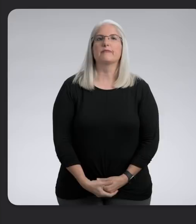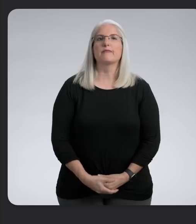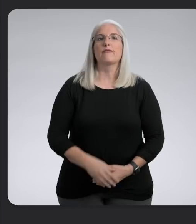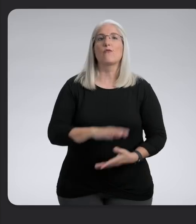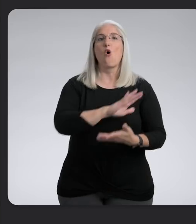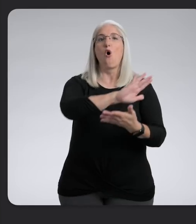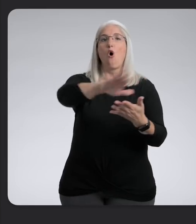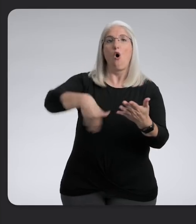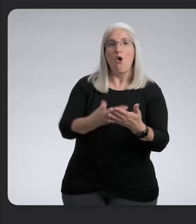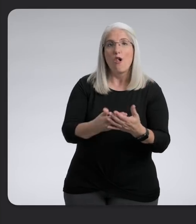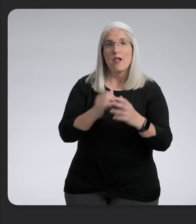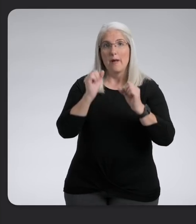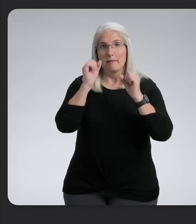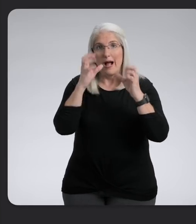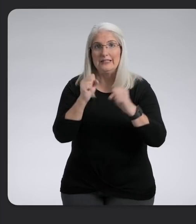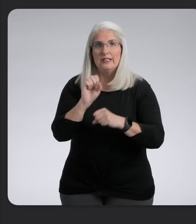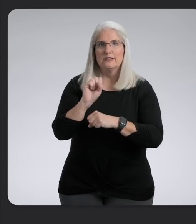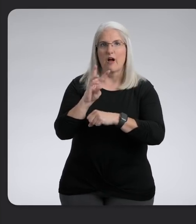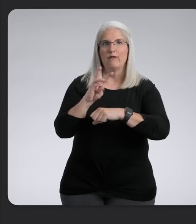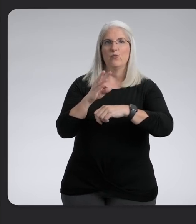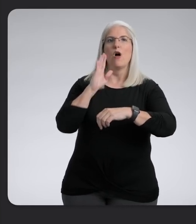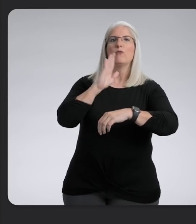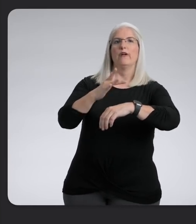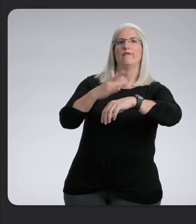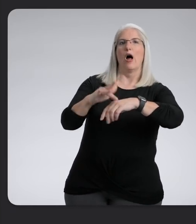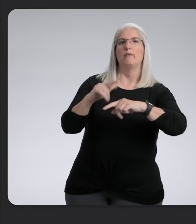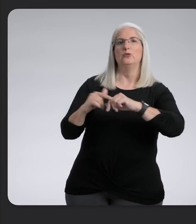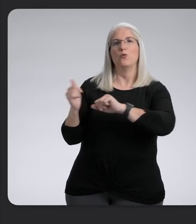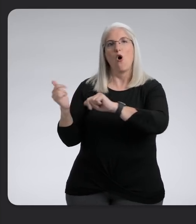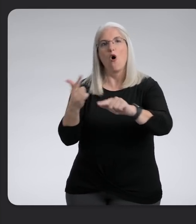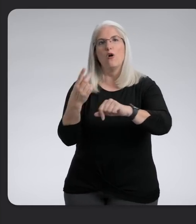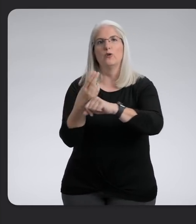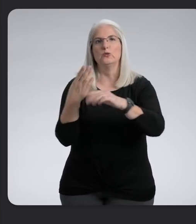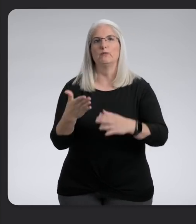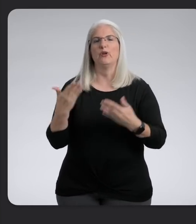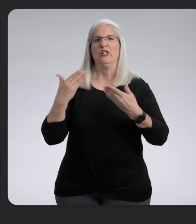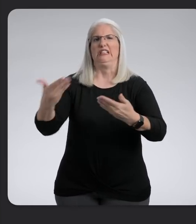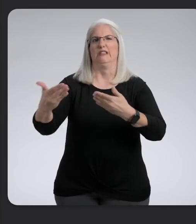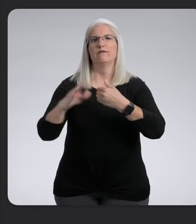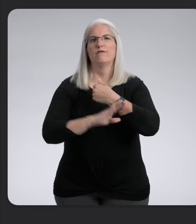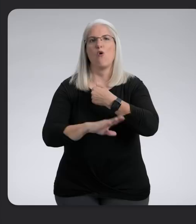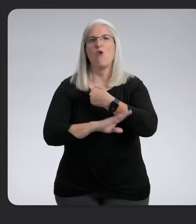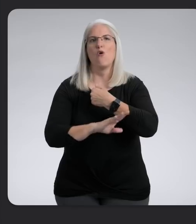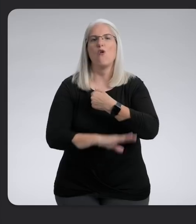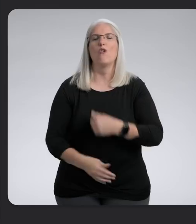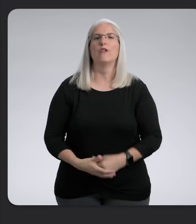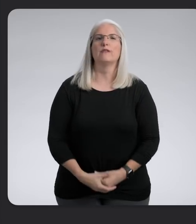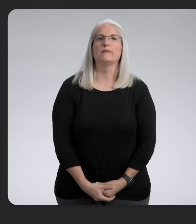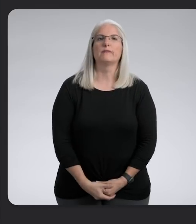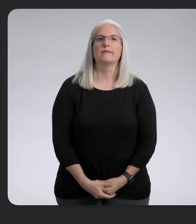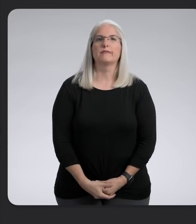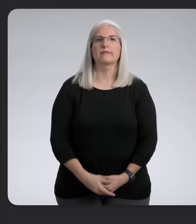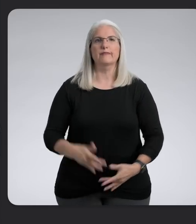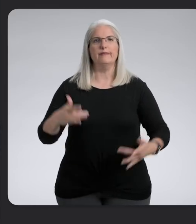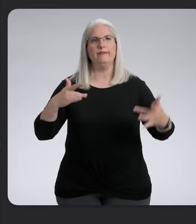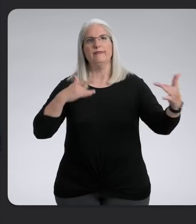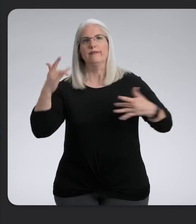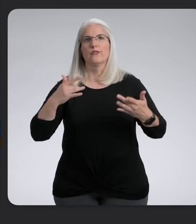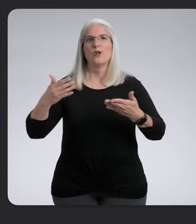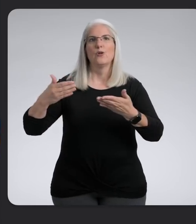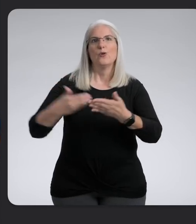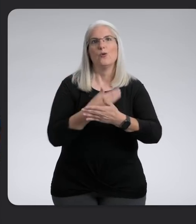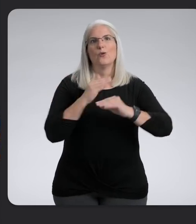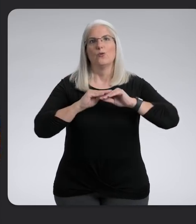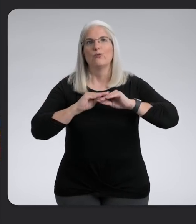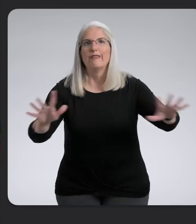available to all of our users this fall. I am so excited for these new releases and how they will make our